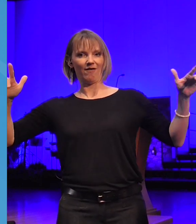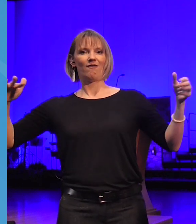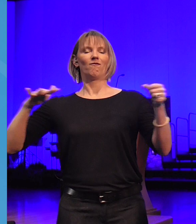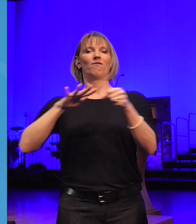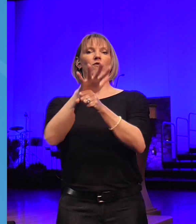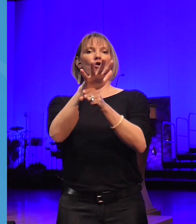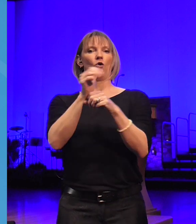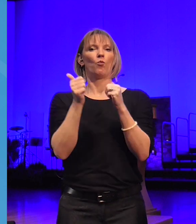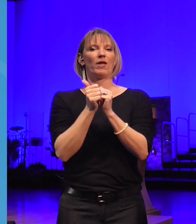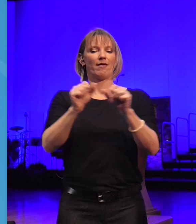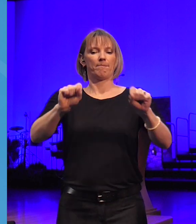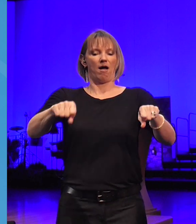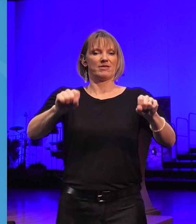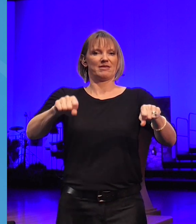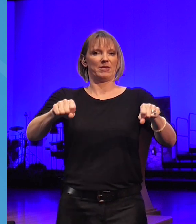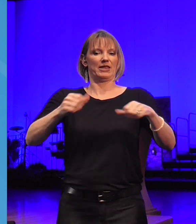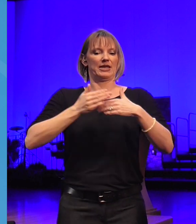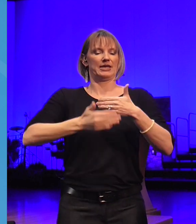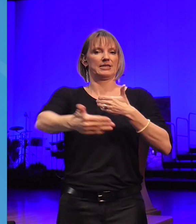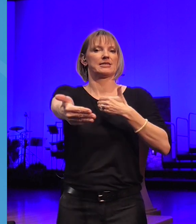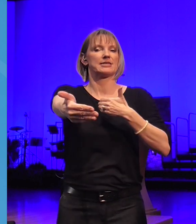infinite possibilities."